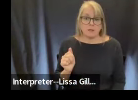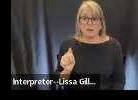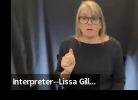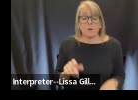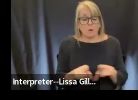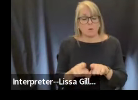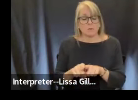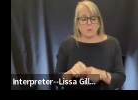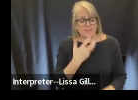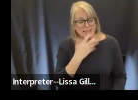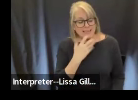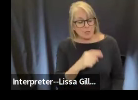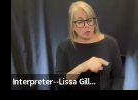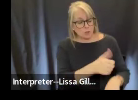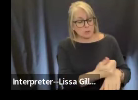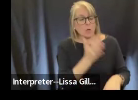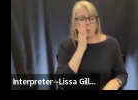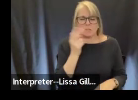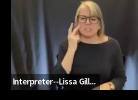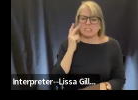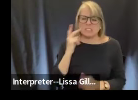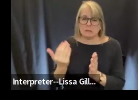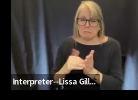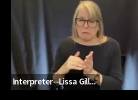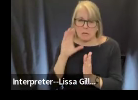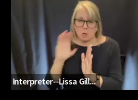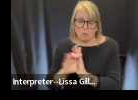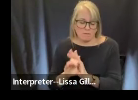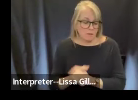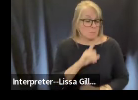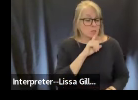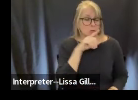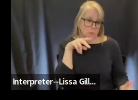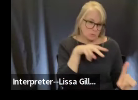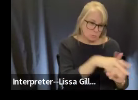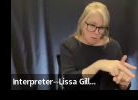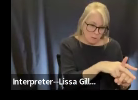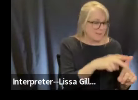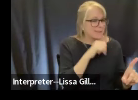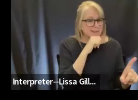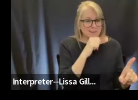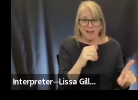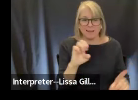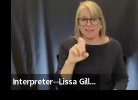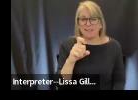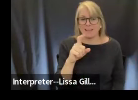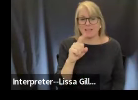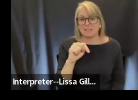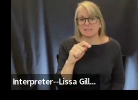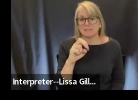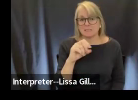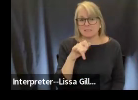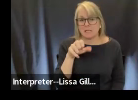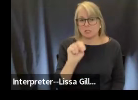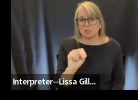also advise, and you'll see this in a graphic in a second, making sure they're plugged directly into the wall outlet. And you can actually see that in this graphic.